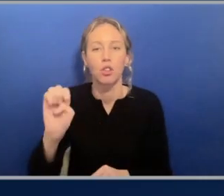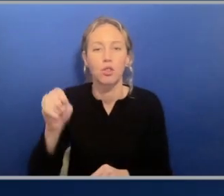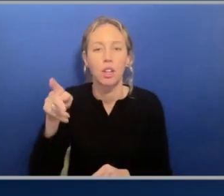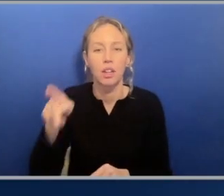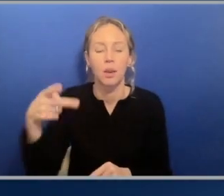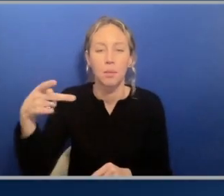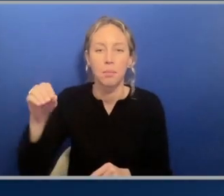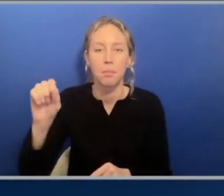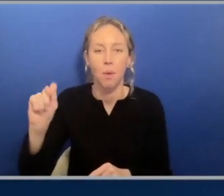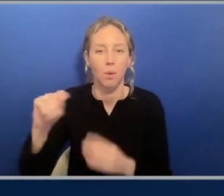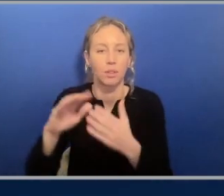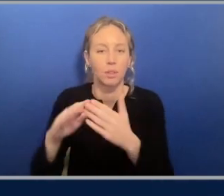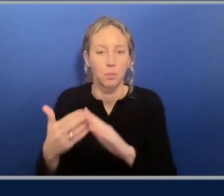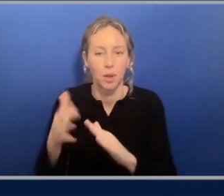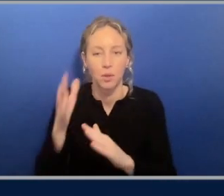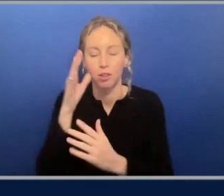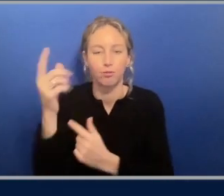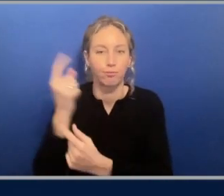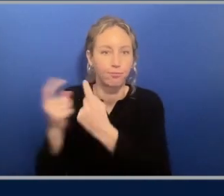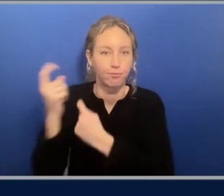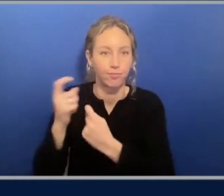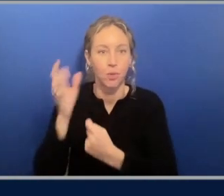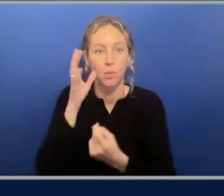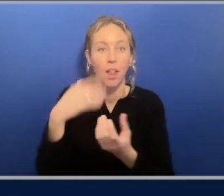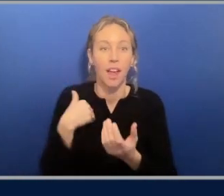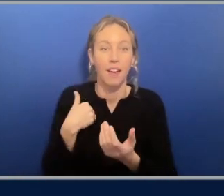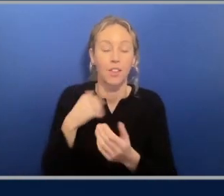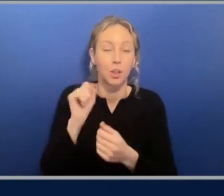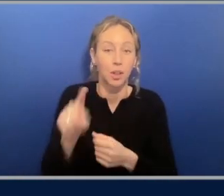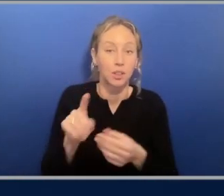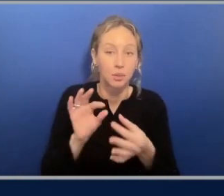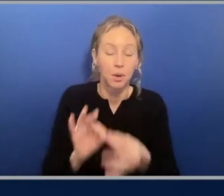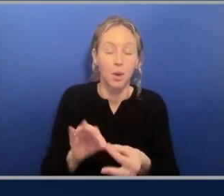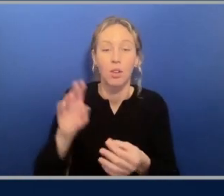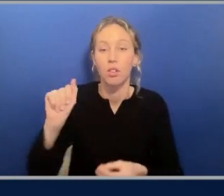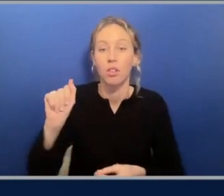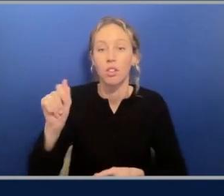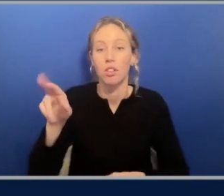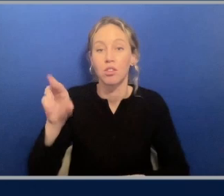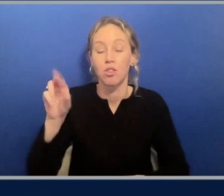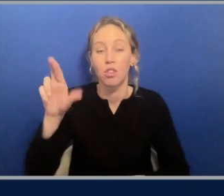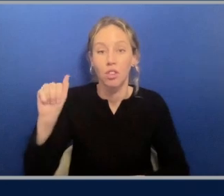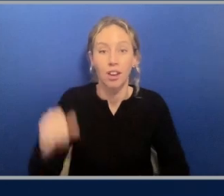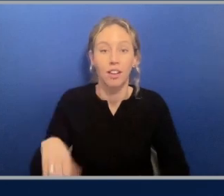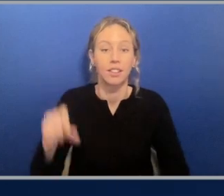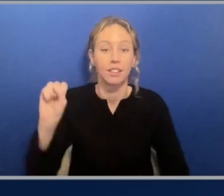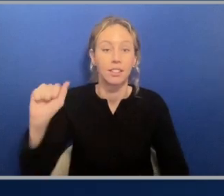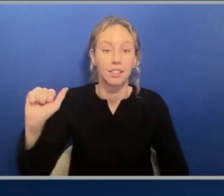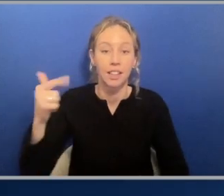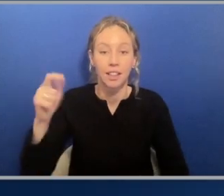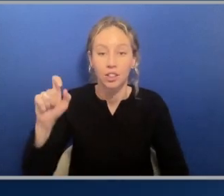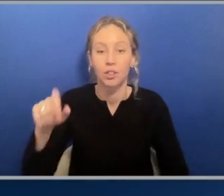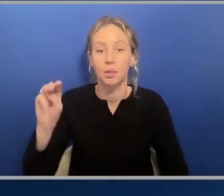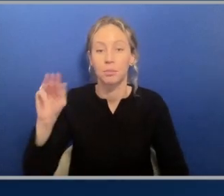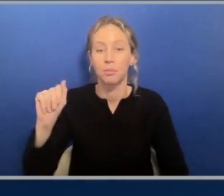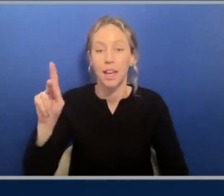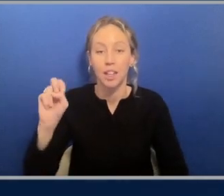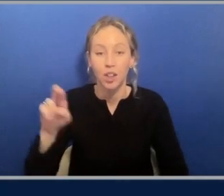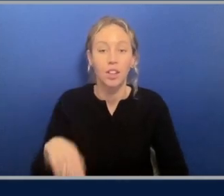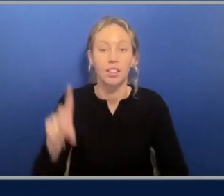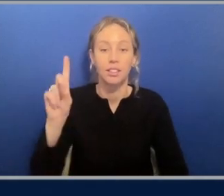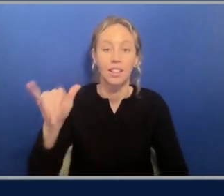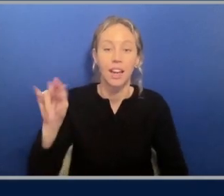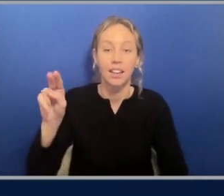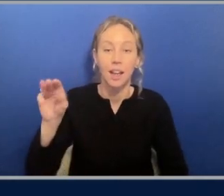to cover topics from Aurora, DynamoDB, SageMaker, and Amazon Nova. We picked these topics because these are